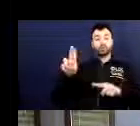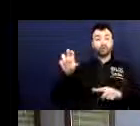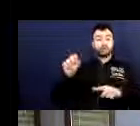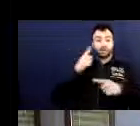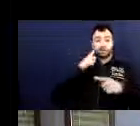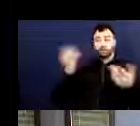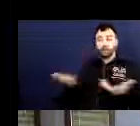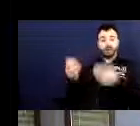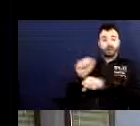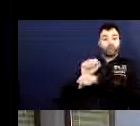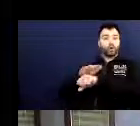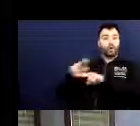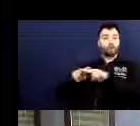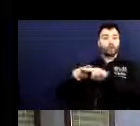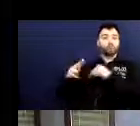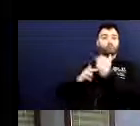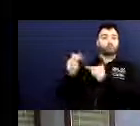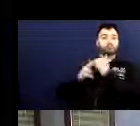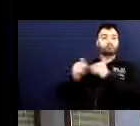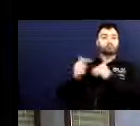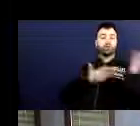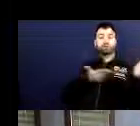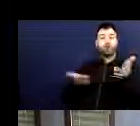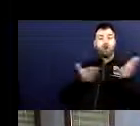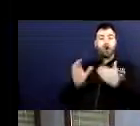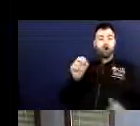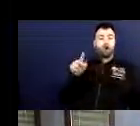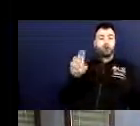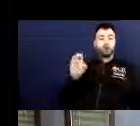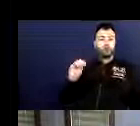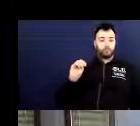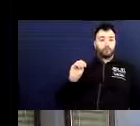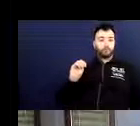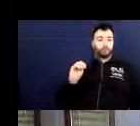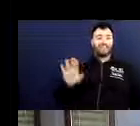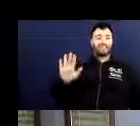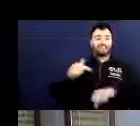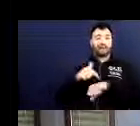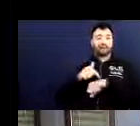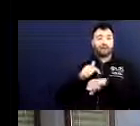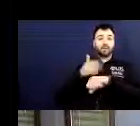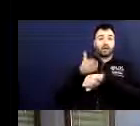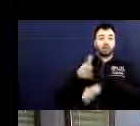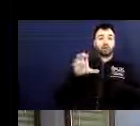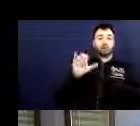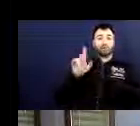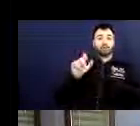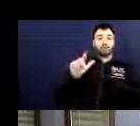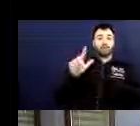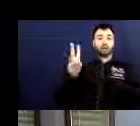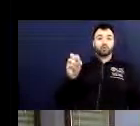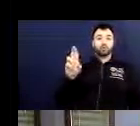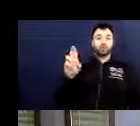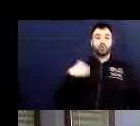on the railroads, on the farms. And it was the beginning of an era where we can link